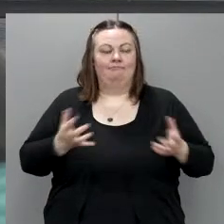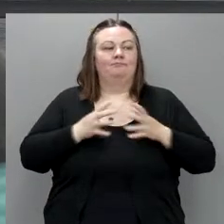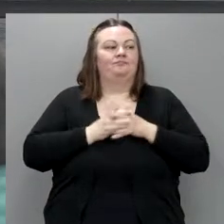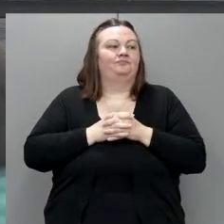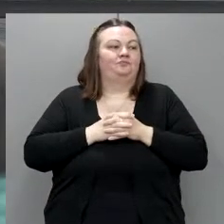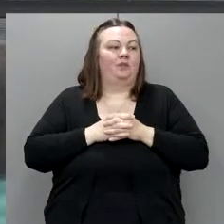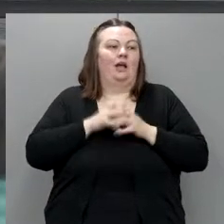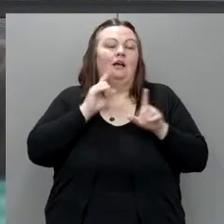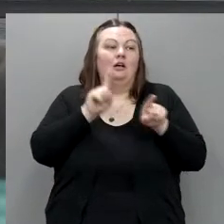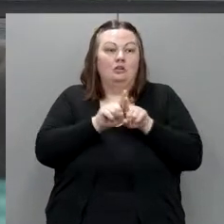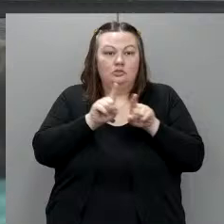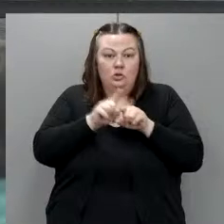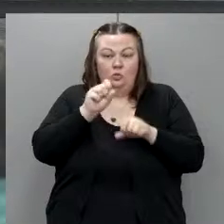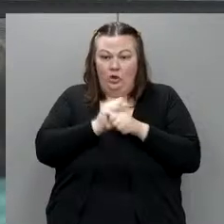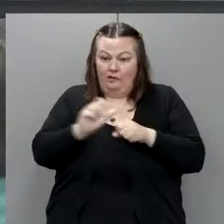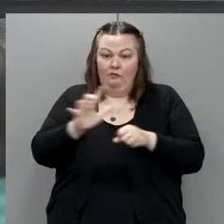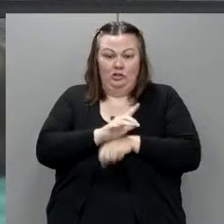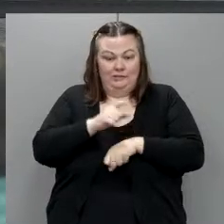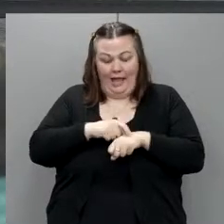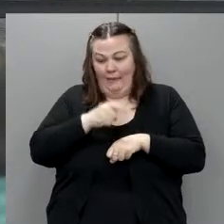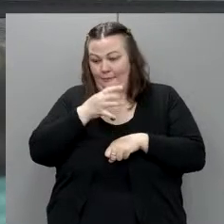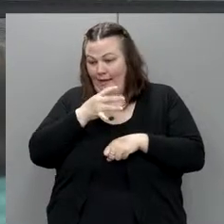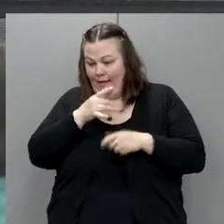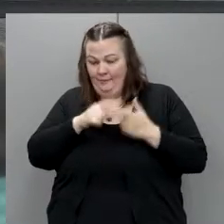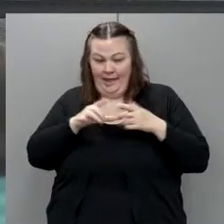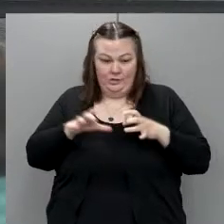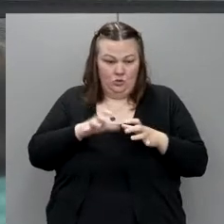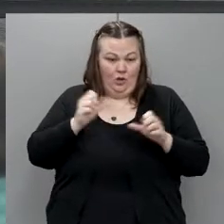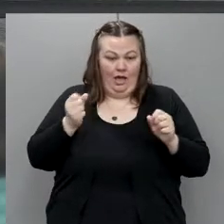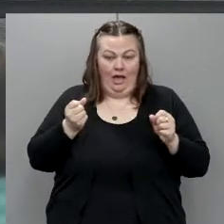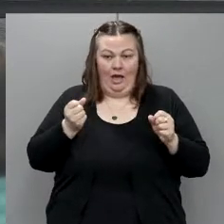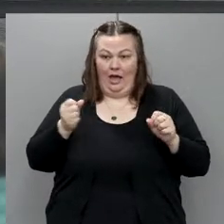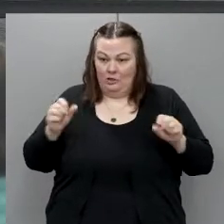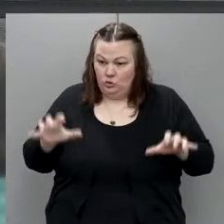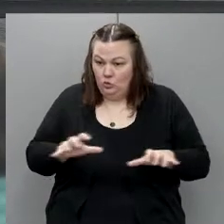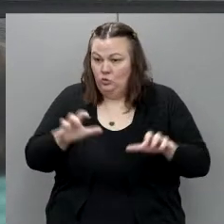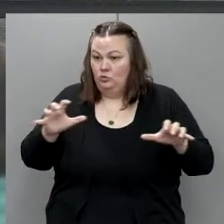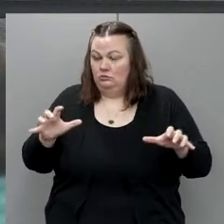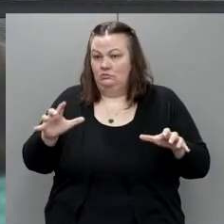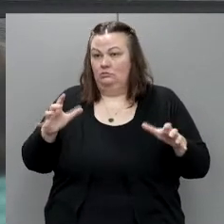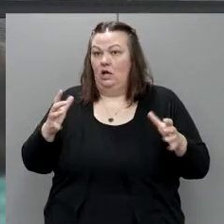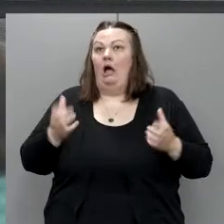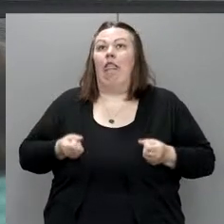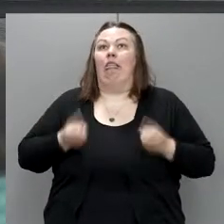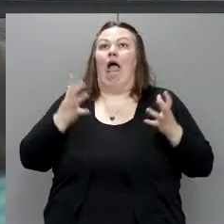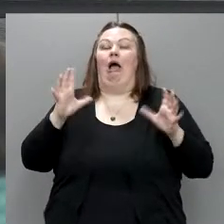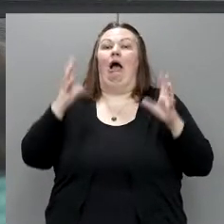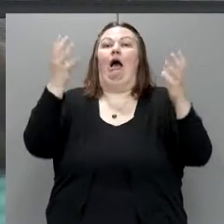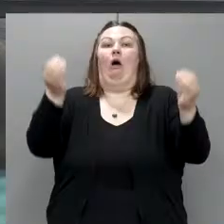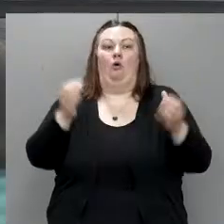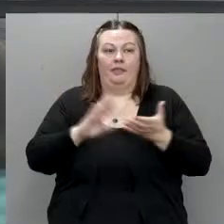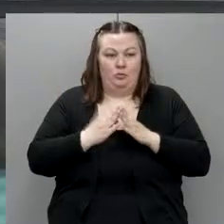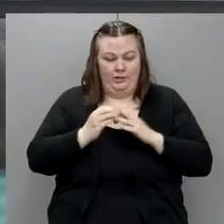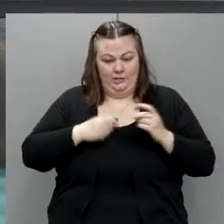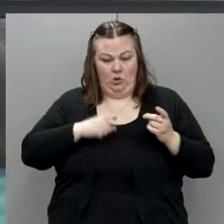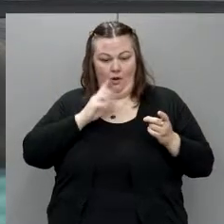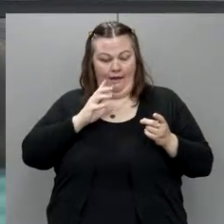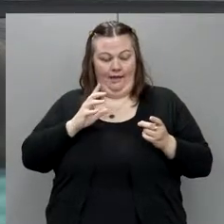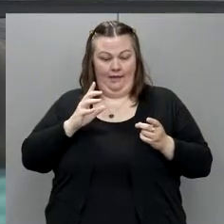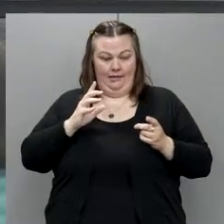I also work full-time. I'm a mom. I do a lot in the community. So the things that I delegate time